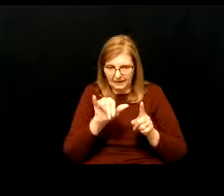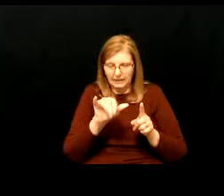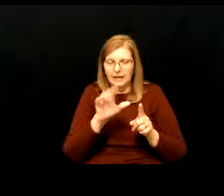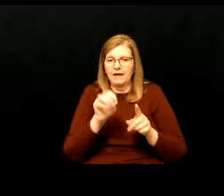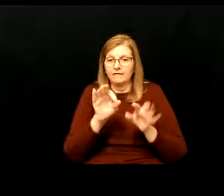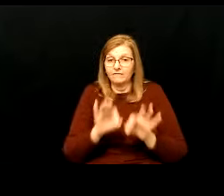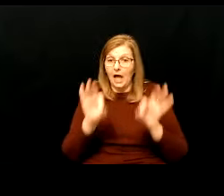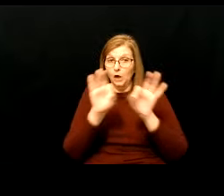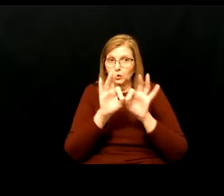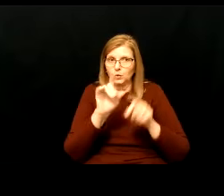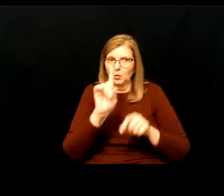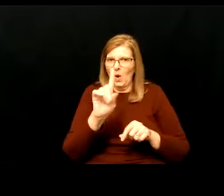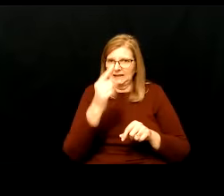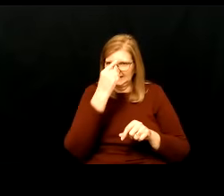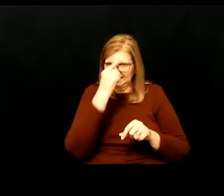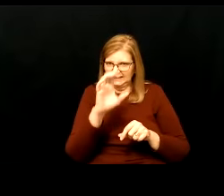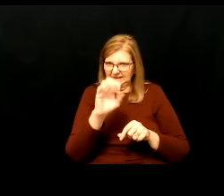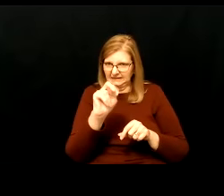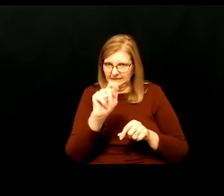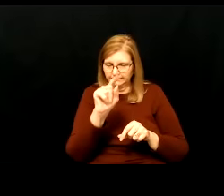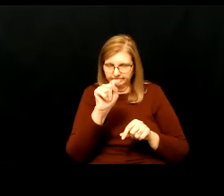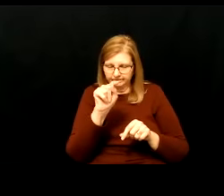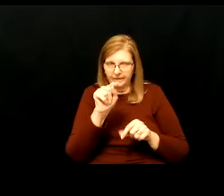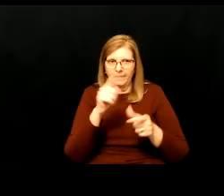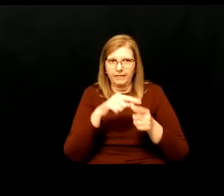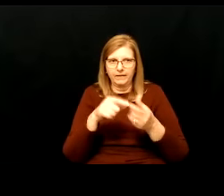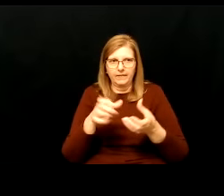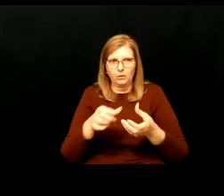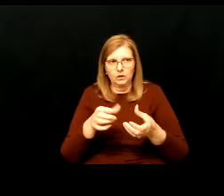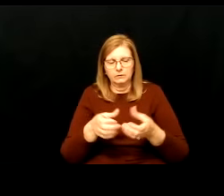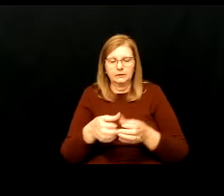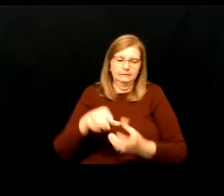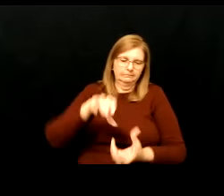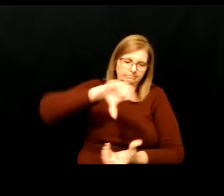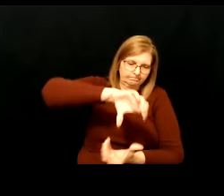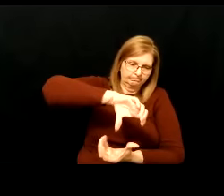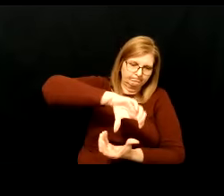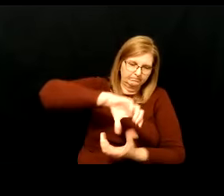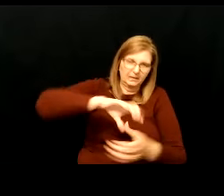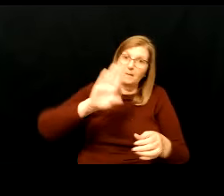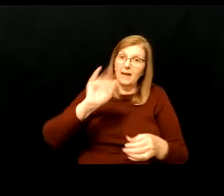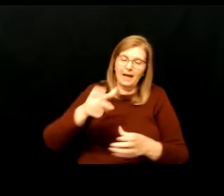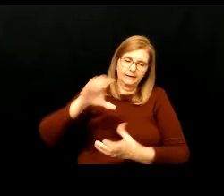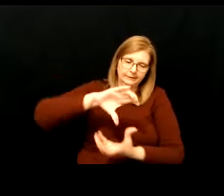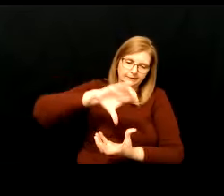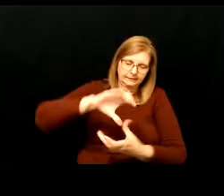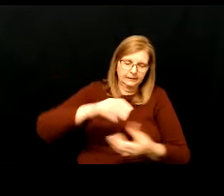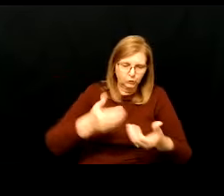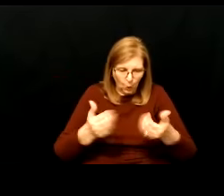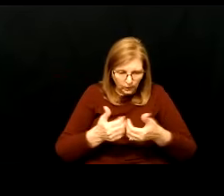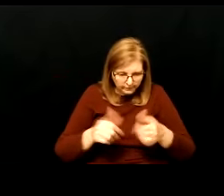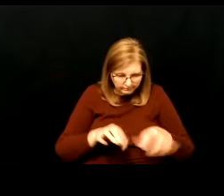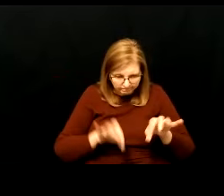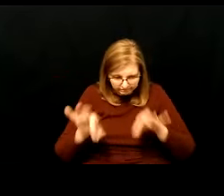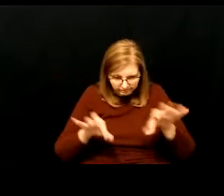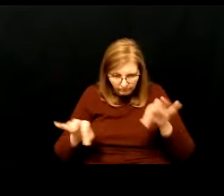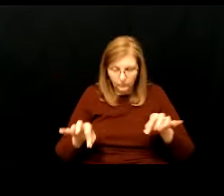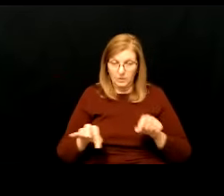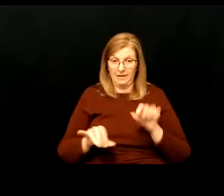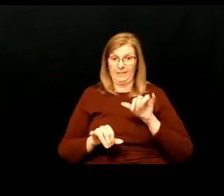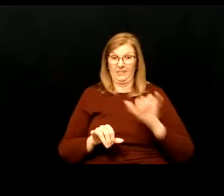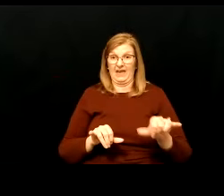And then they would empty out the coins and they would do a coin sort. And this would be something by